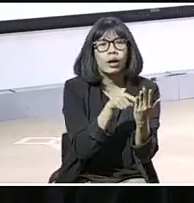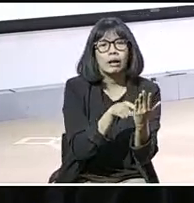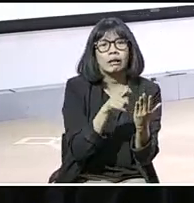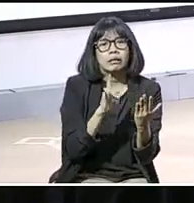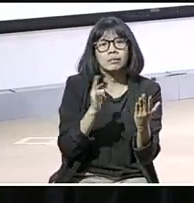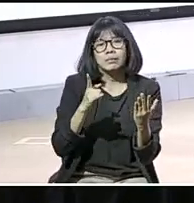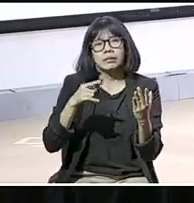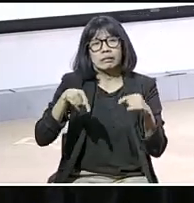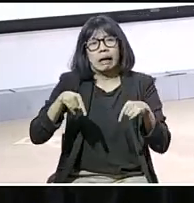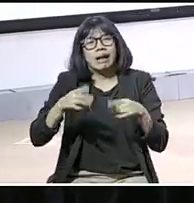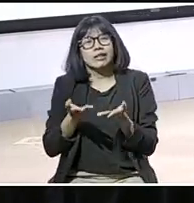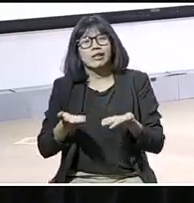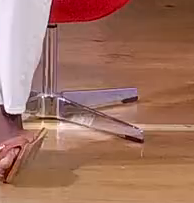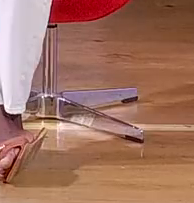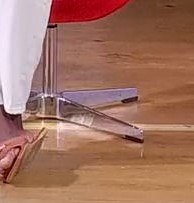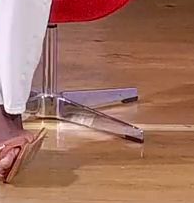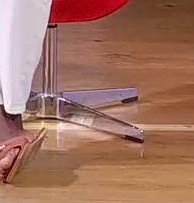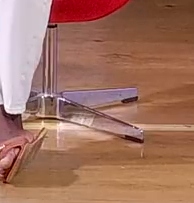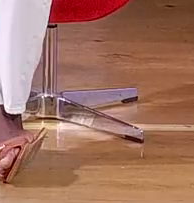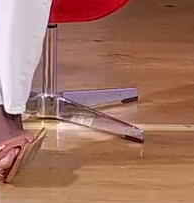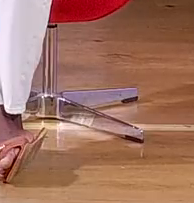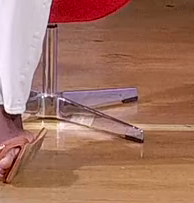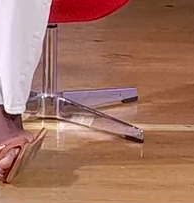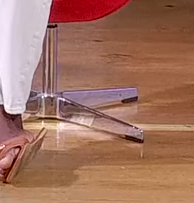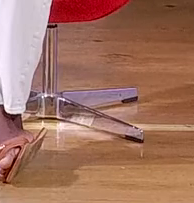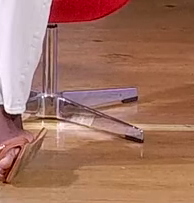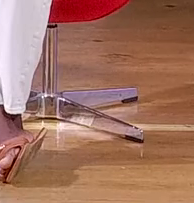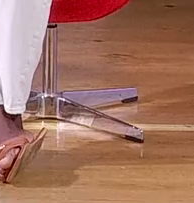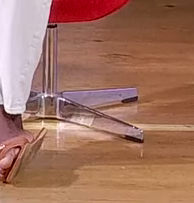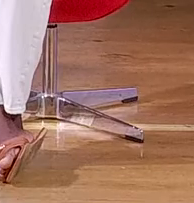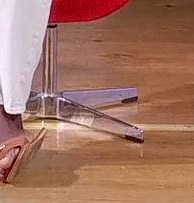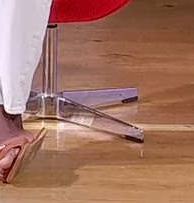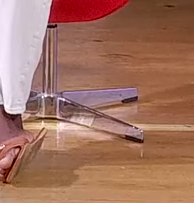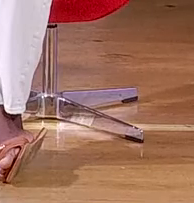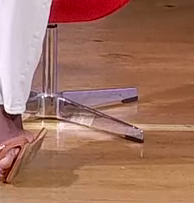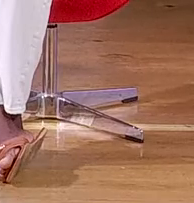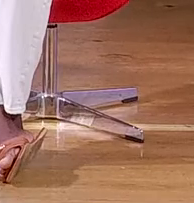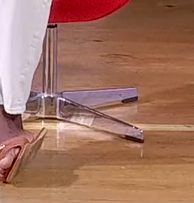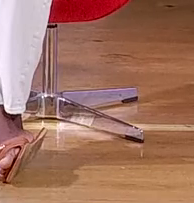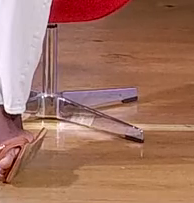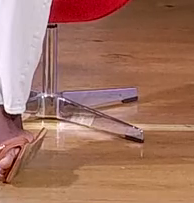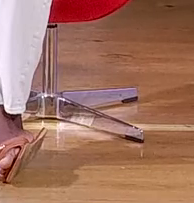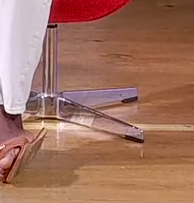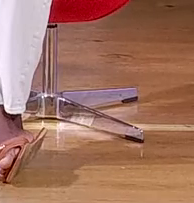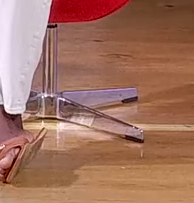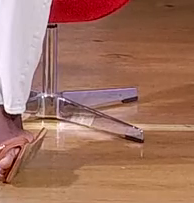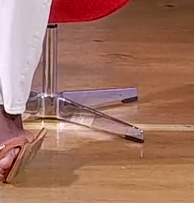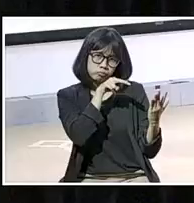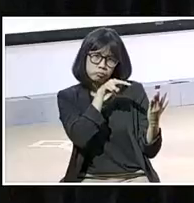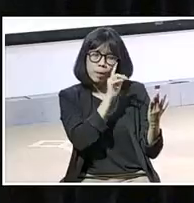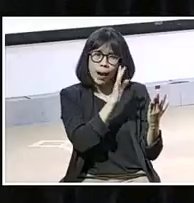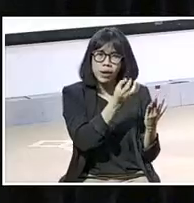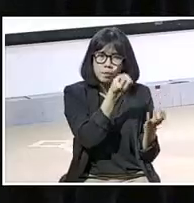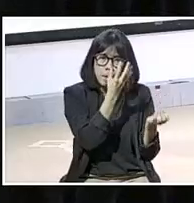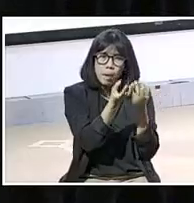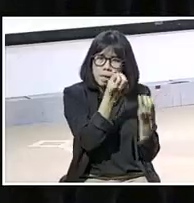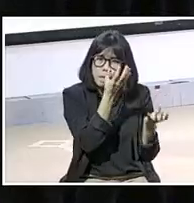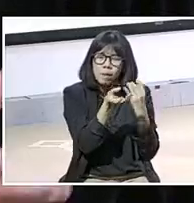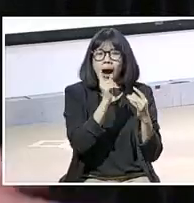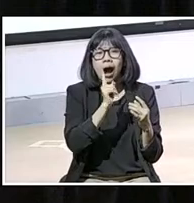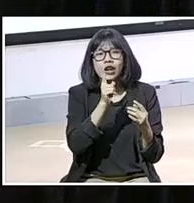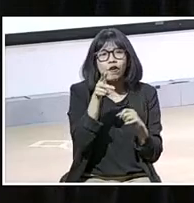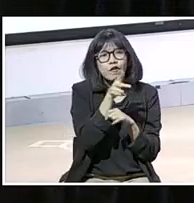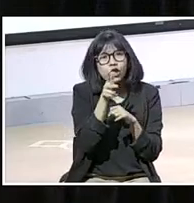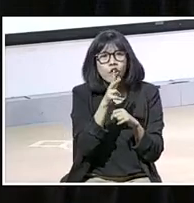want now. And you have to figure out, is something on that phone, watching somebody else do something stupid or watching somebody